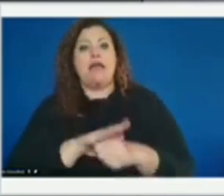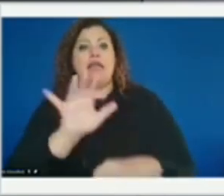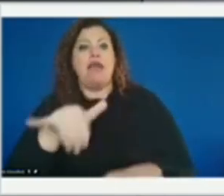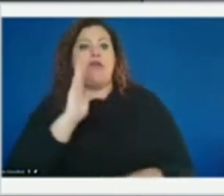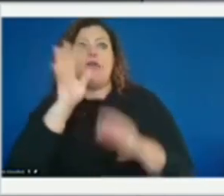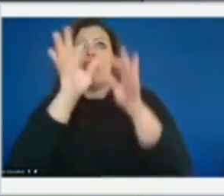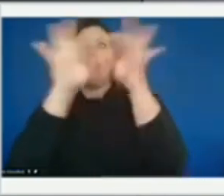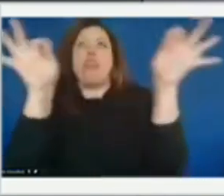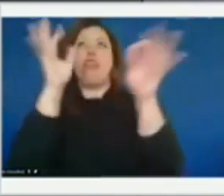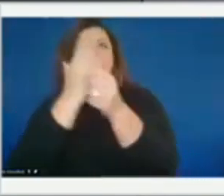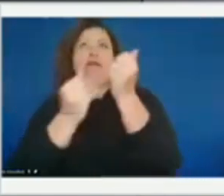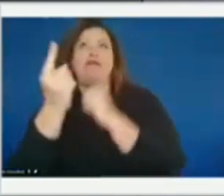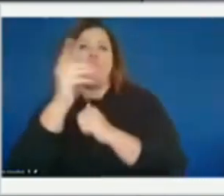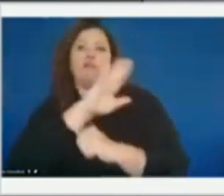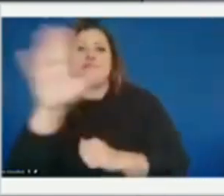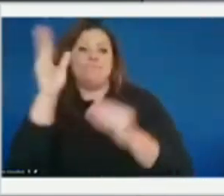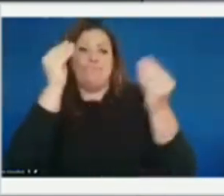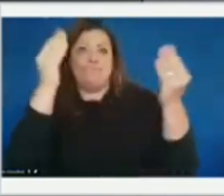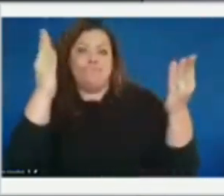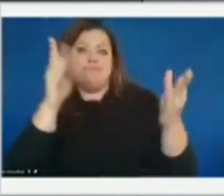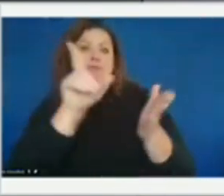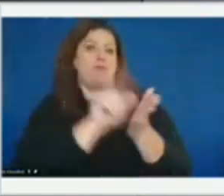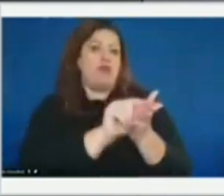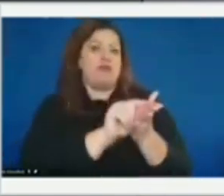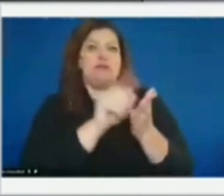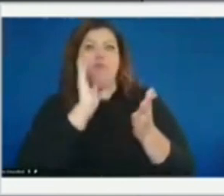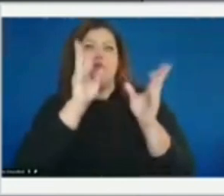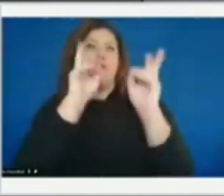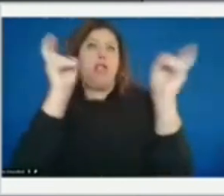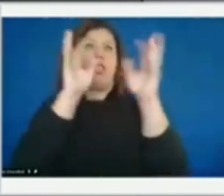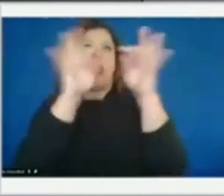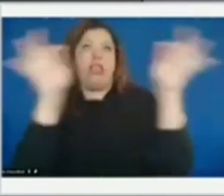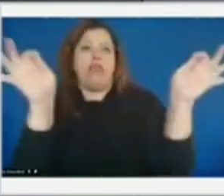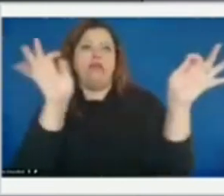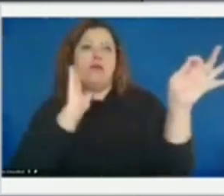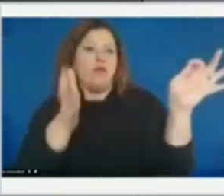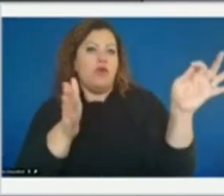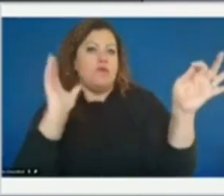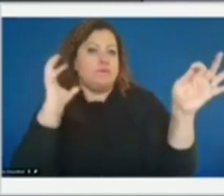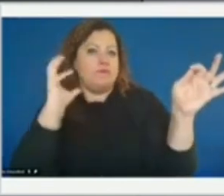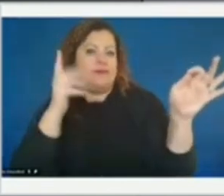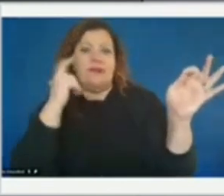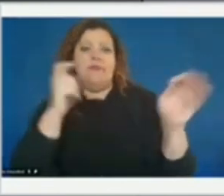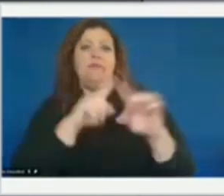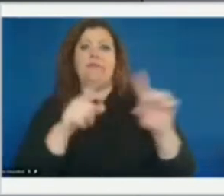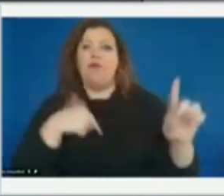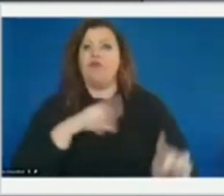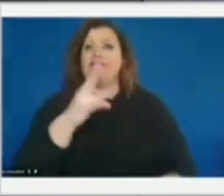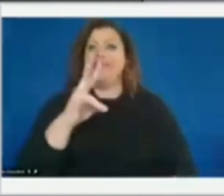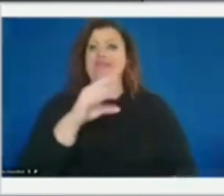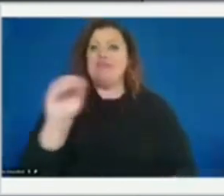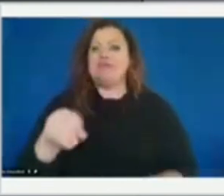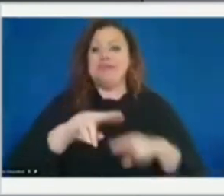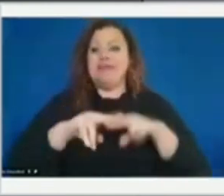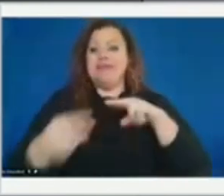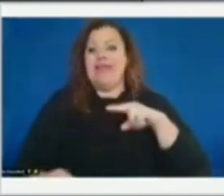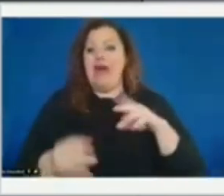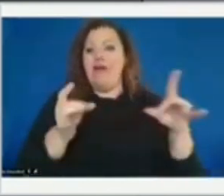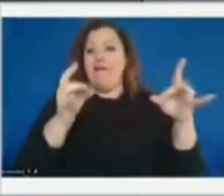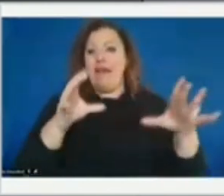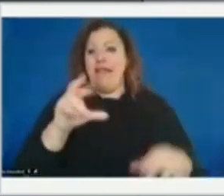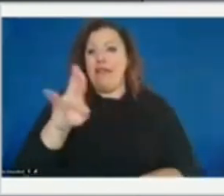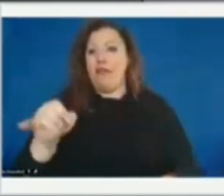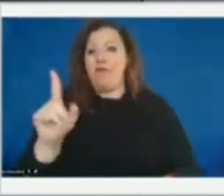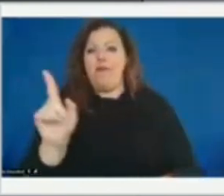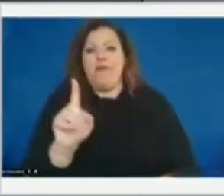tonight or in everybody's print media or on everybody's radio station. But because we're 17% down in violent crime, where's that going to land